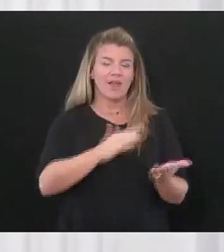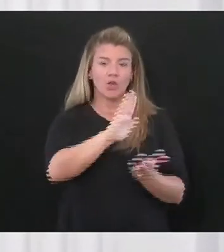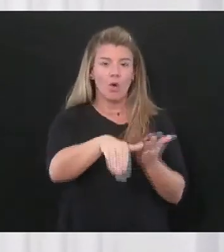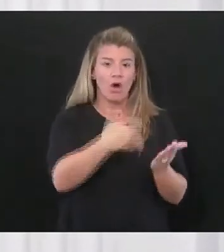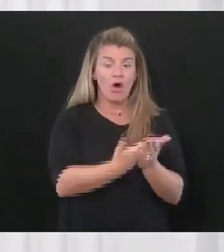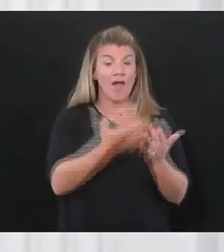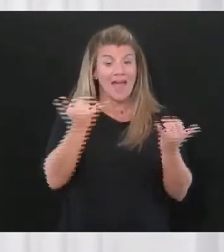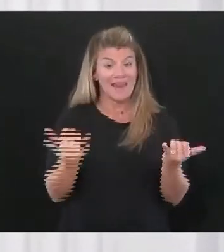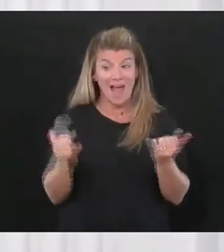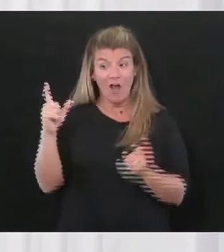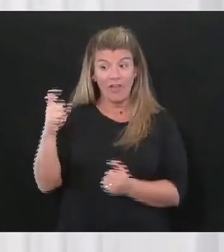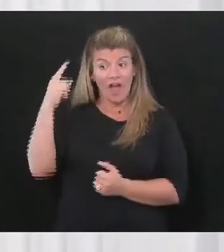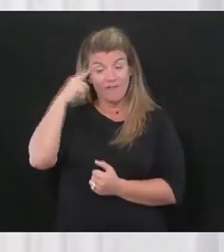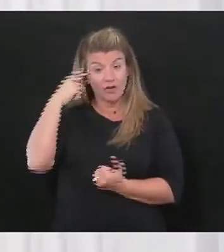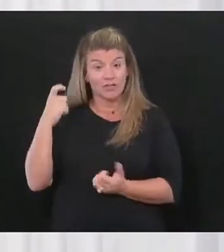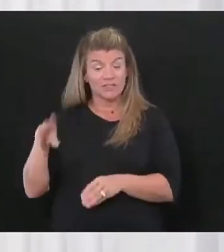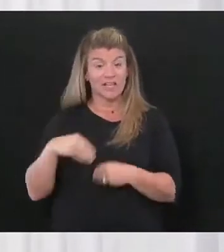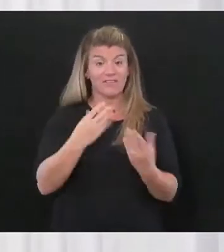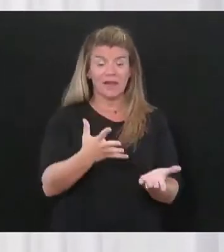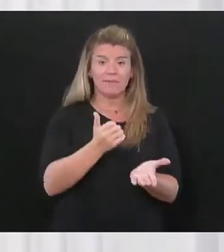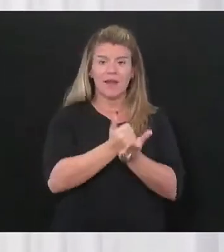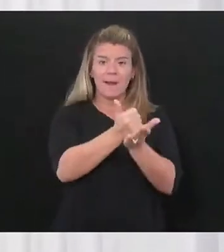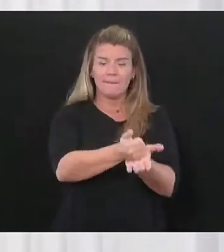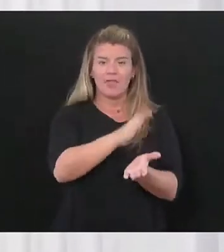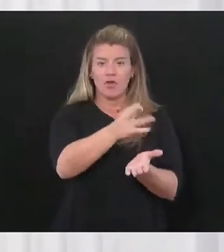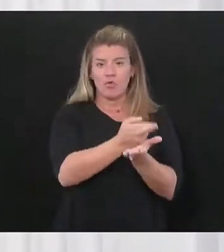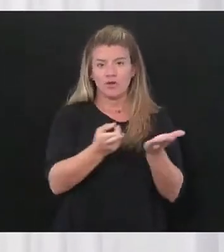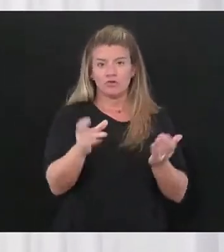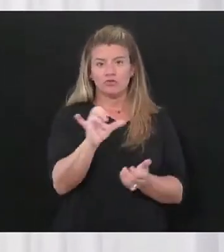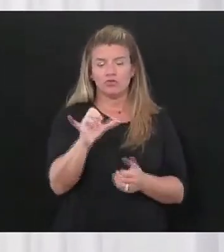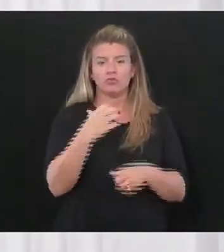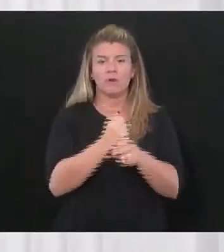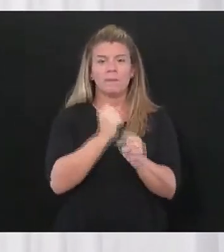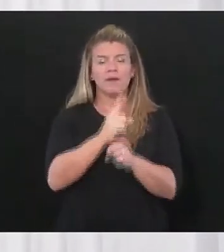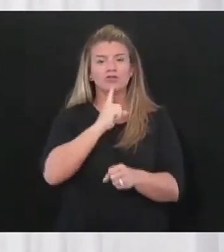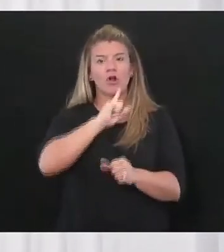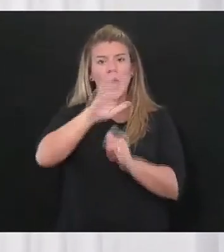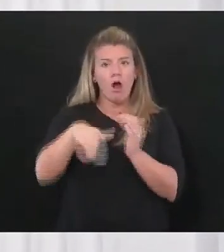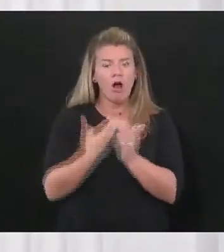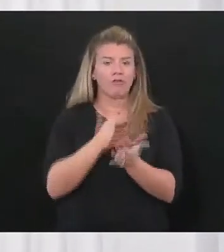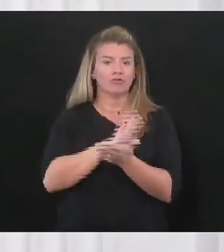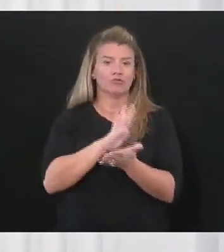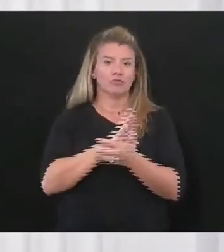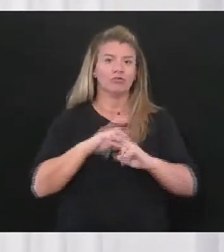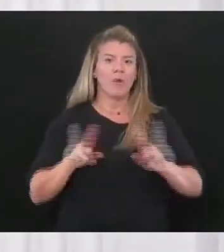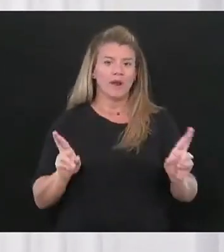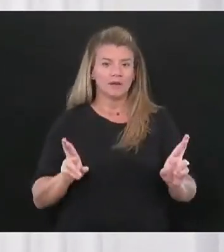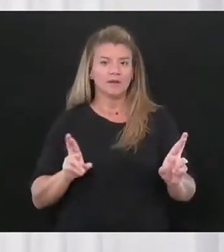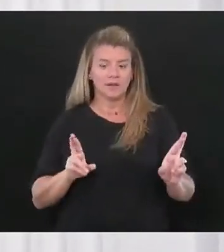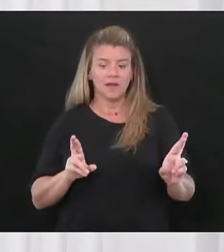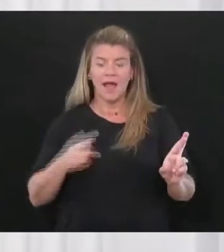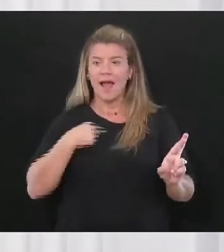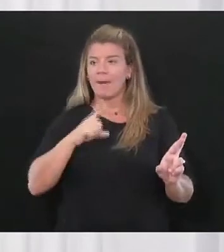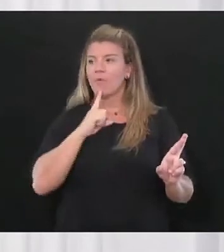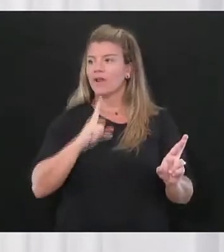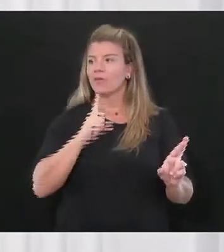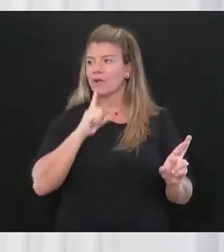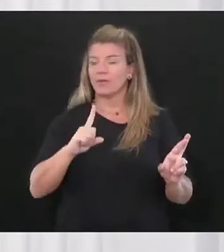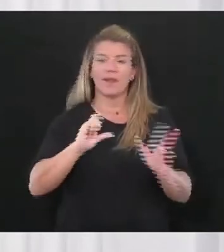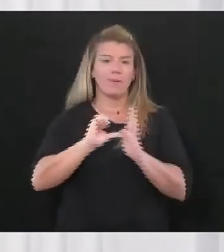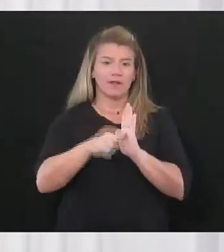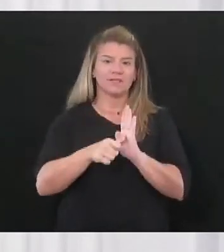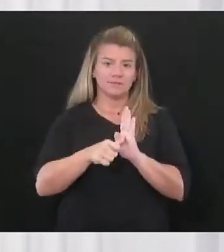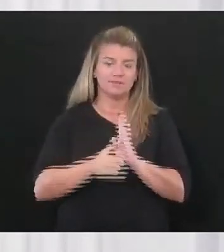and make sure those resources are getting in the hands so that each and every one of our schools are ready, I'm completely